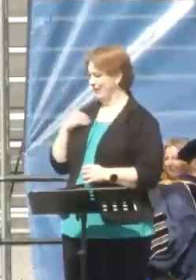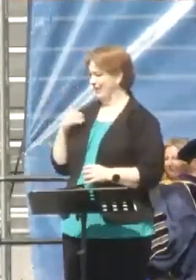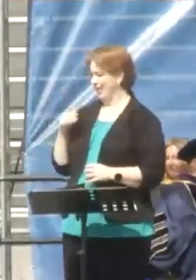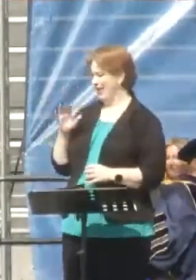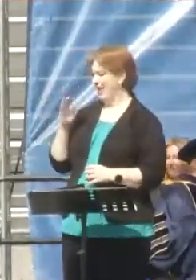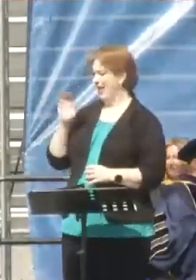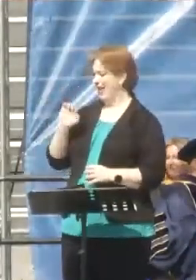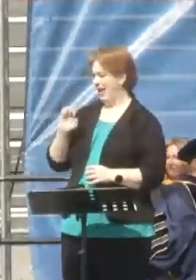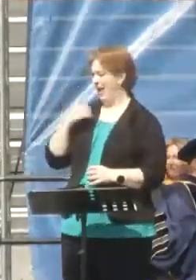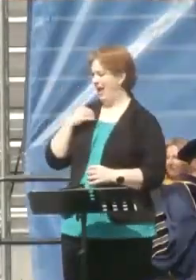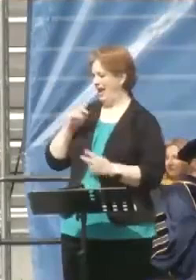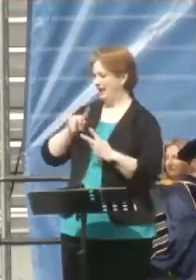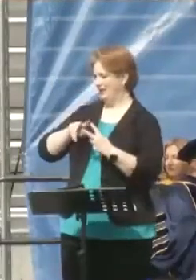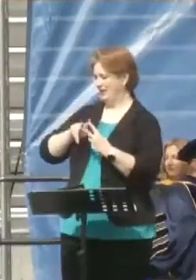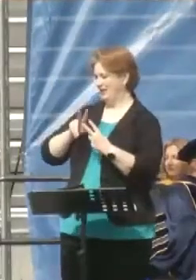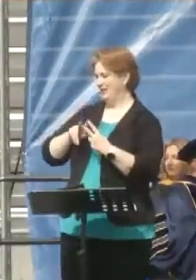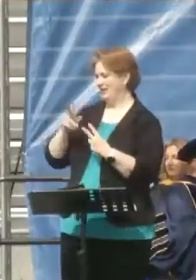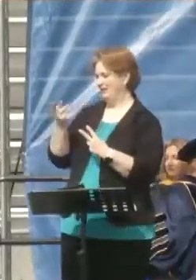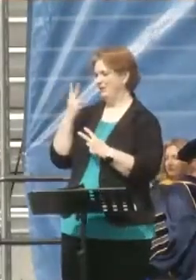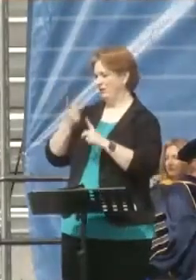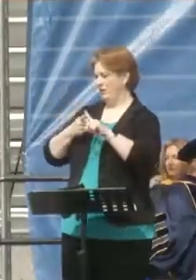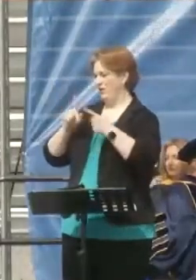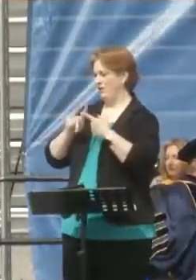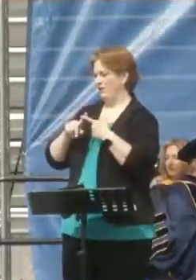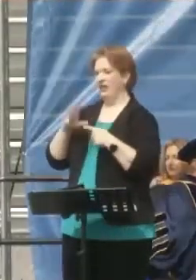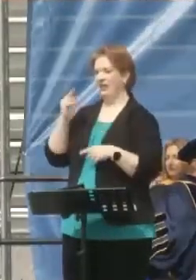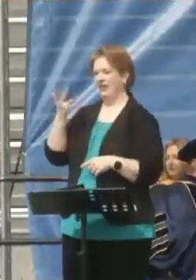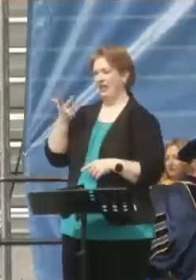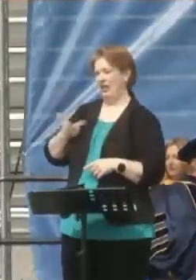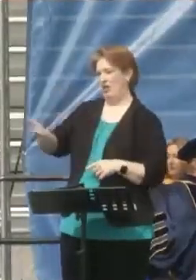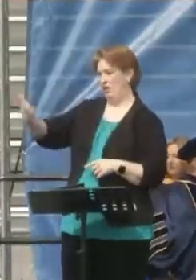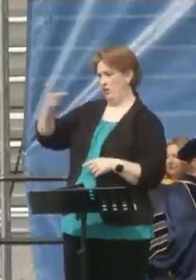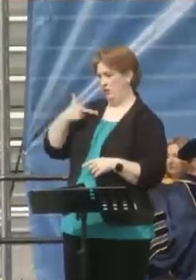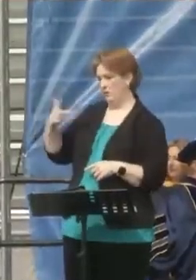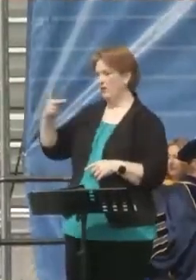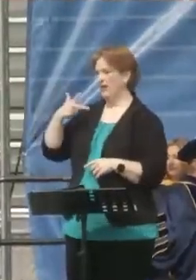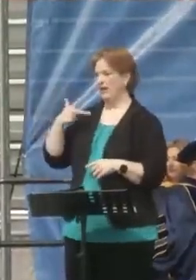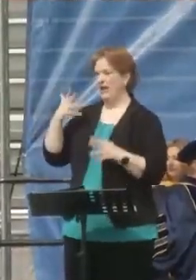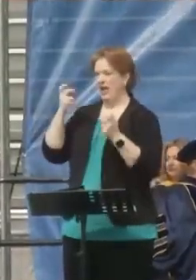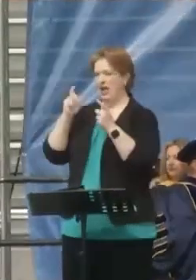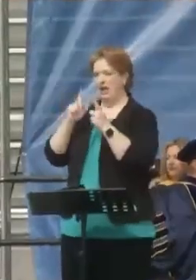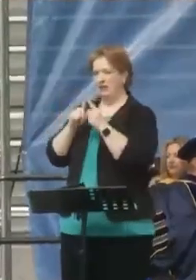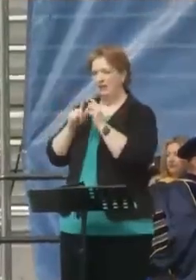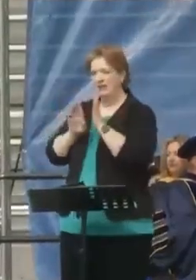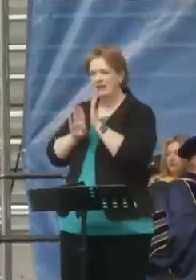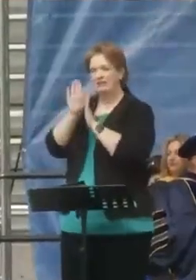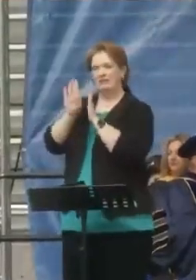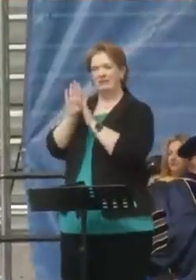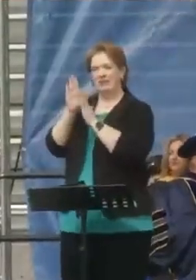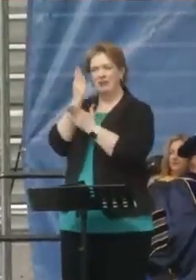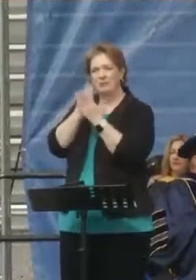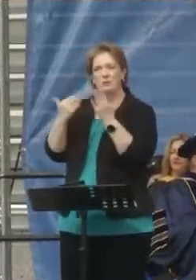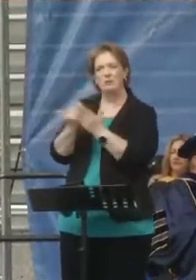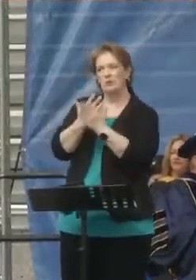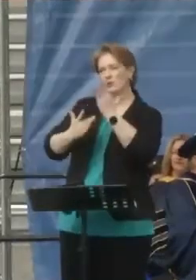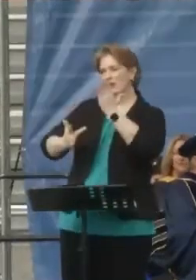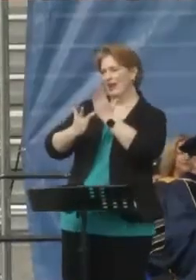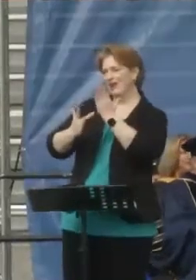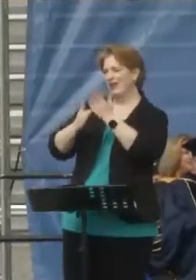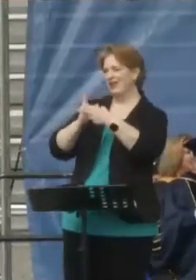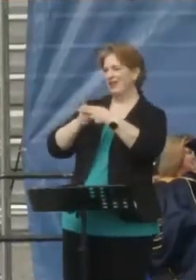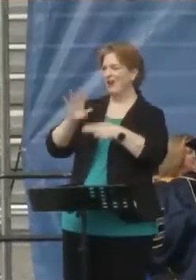immigrants, to found a startup based on a lab technology called Flash Memory. It was a